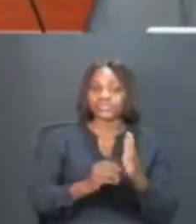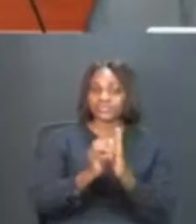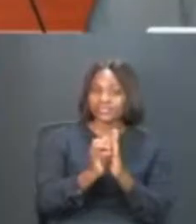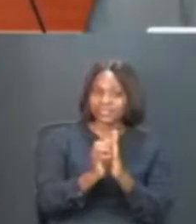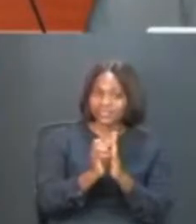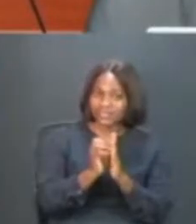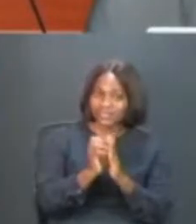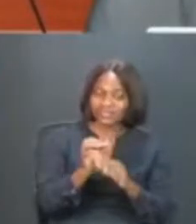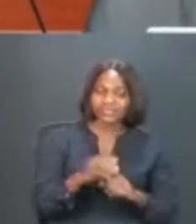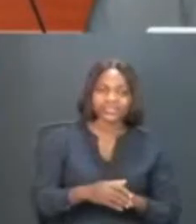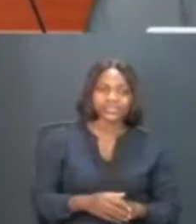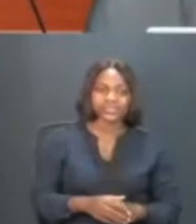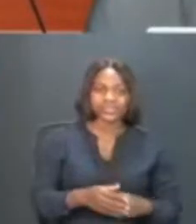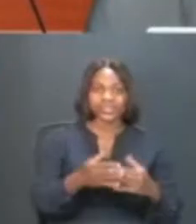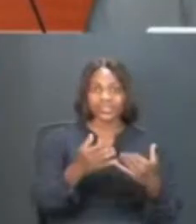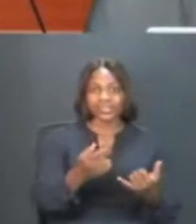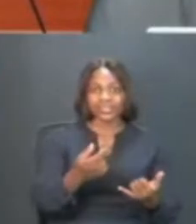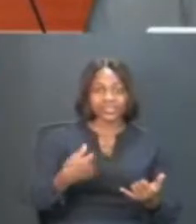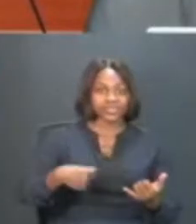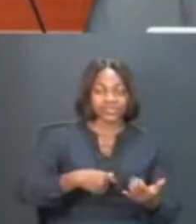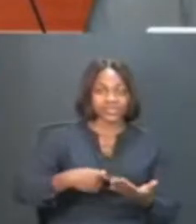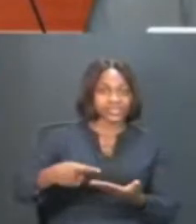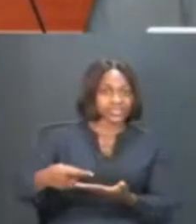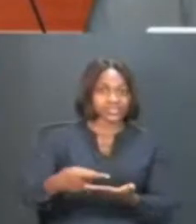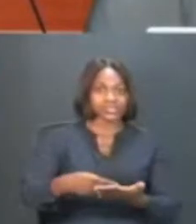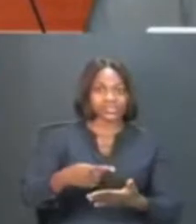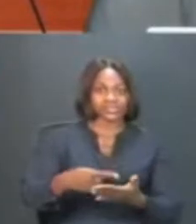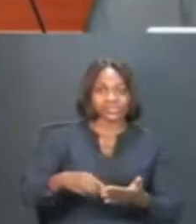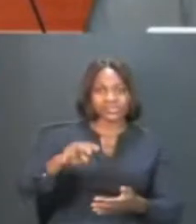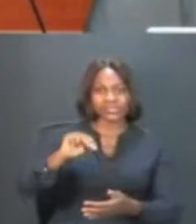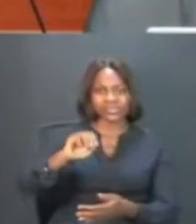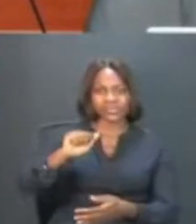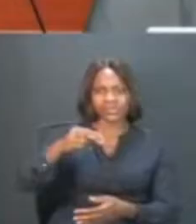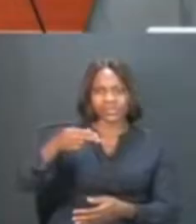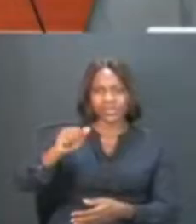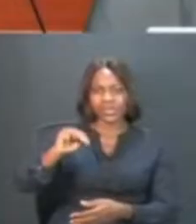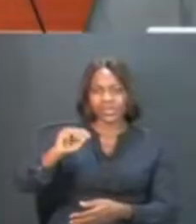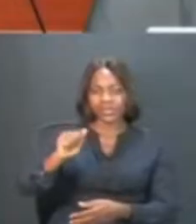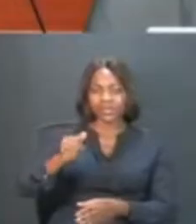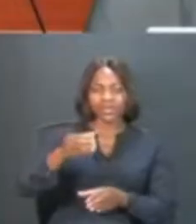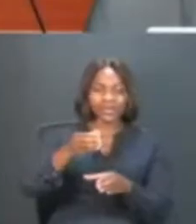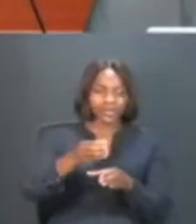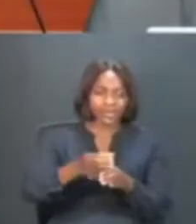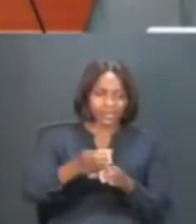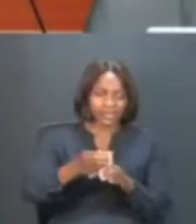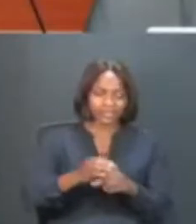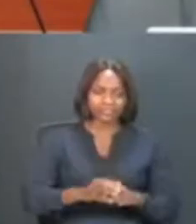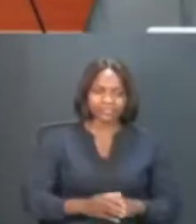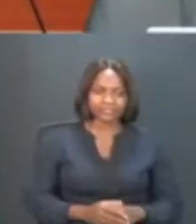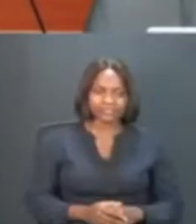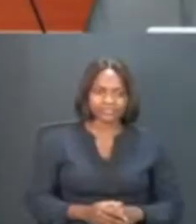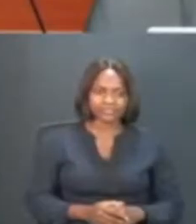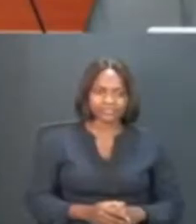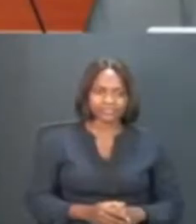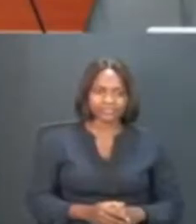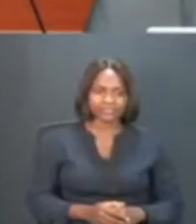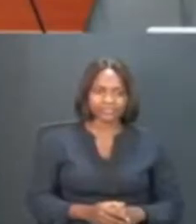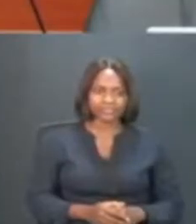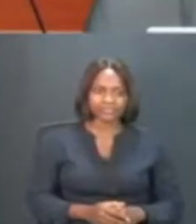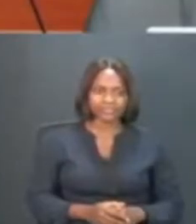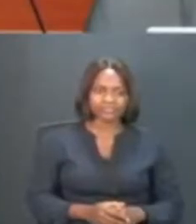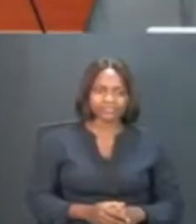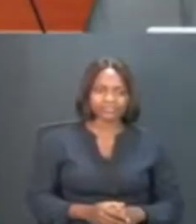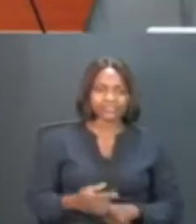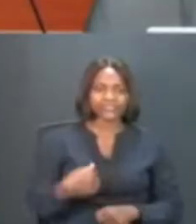talking about Mahama Care. In as much as I wouldn't want to say anything untoward